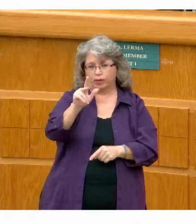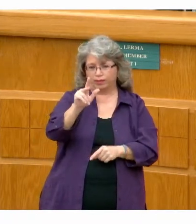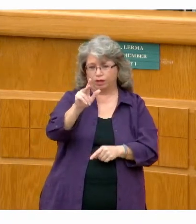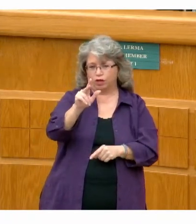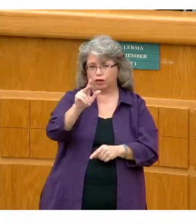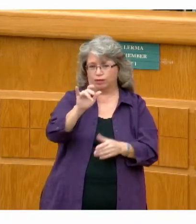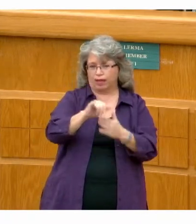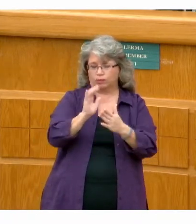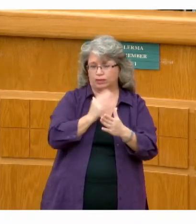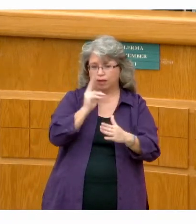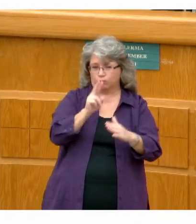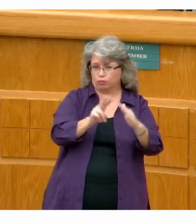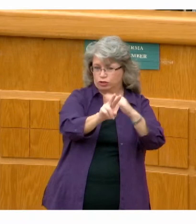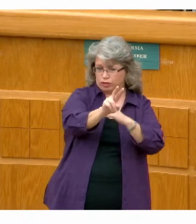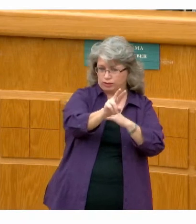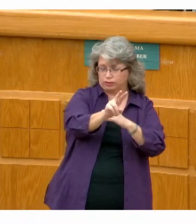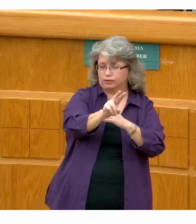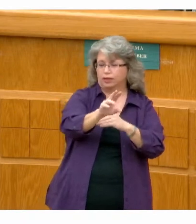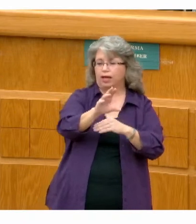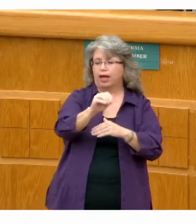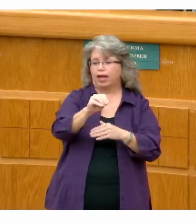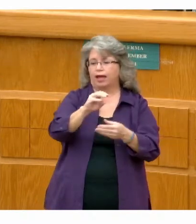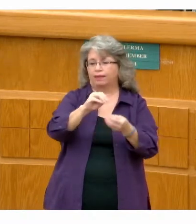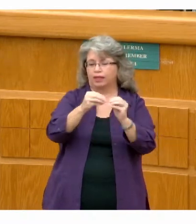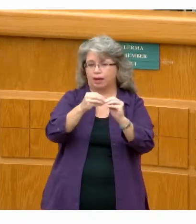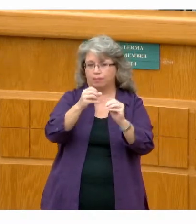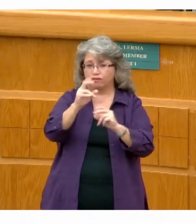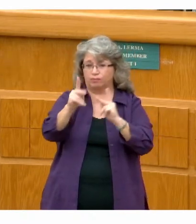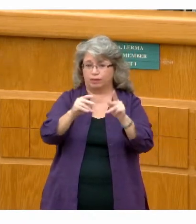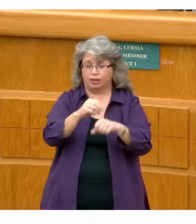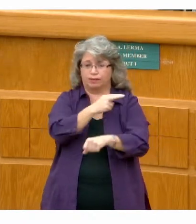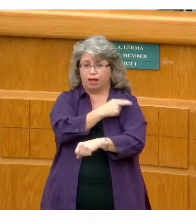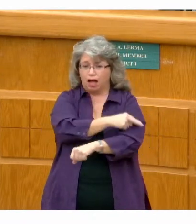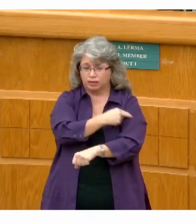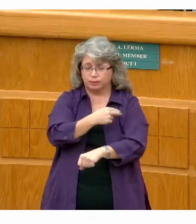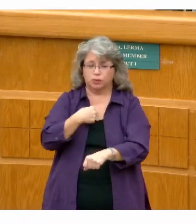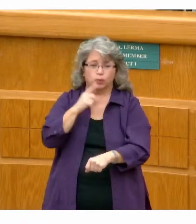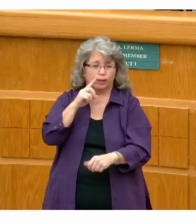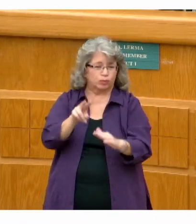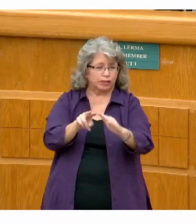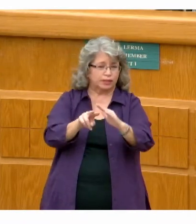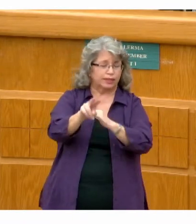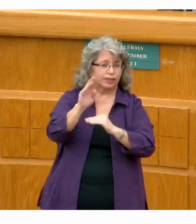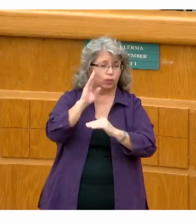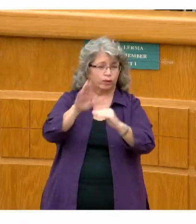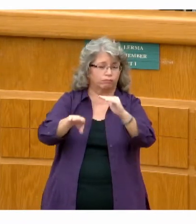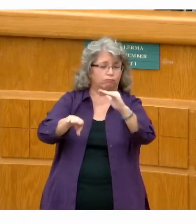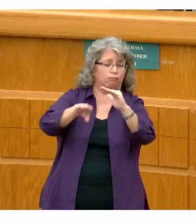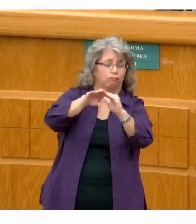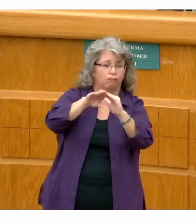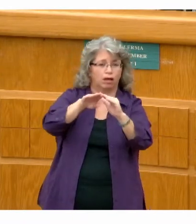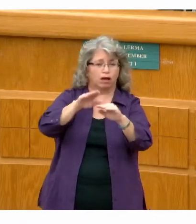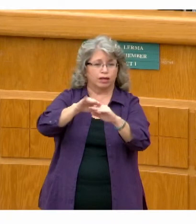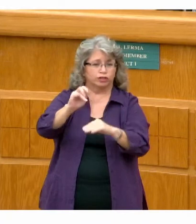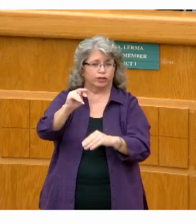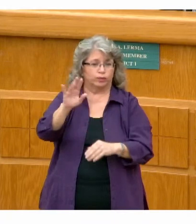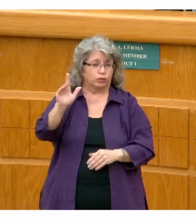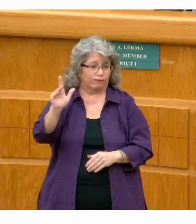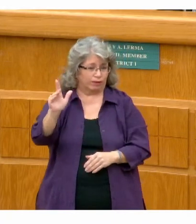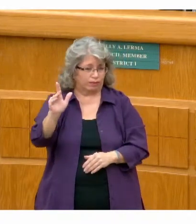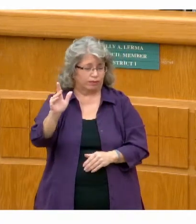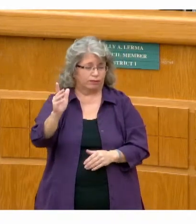the hospitalizations was for them to peak on the 25th of January. The projected cases and